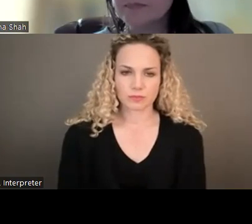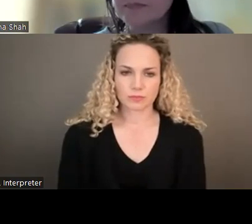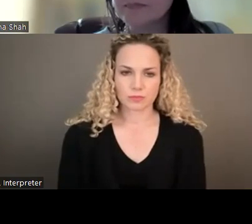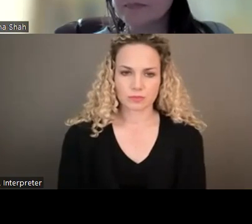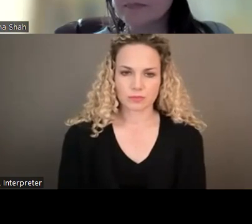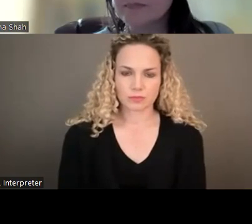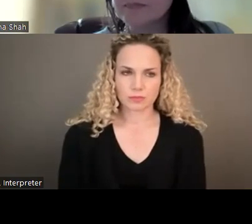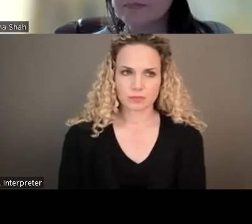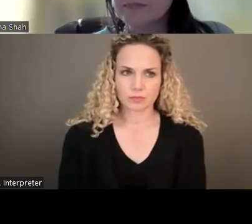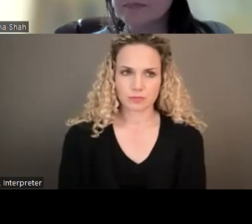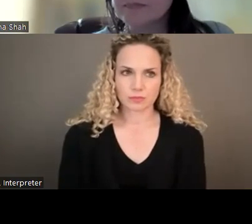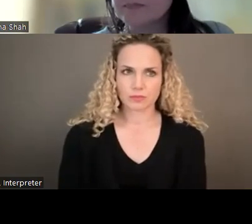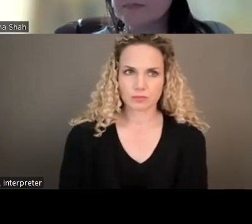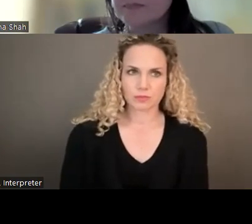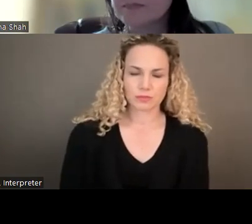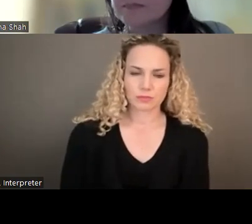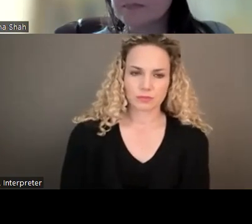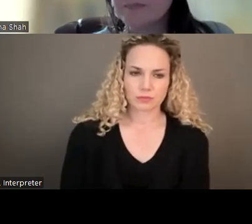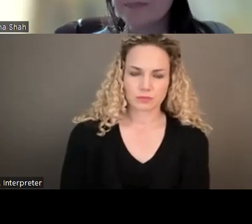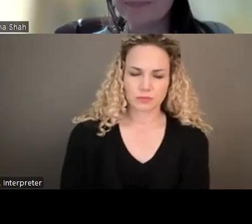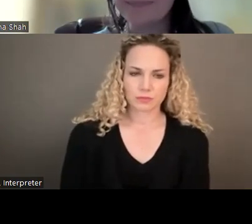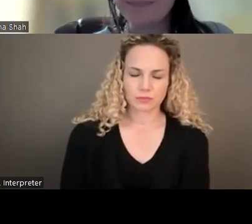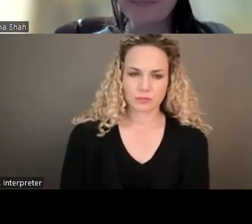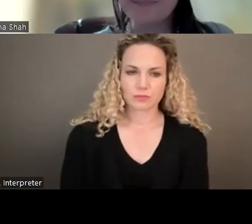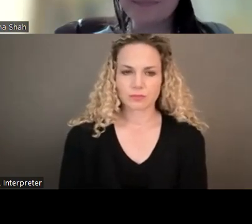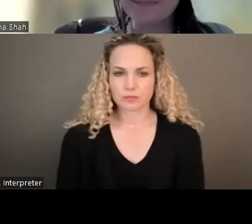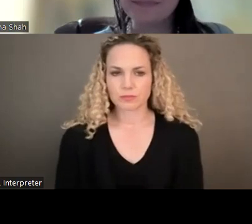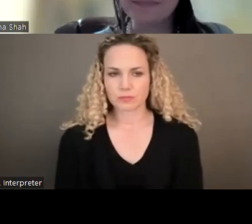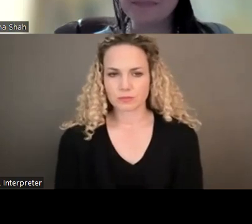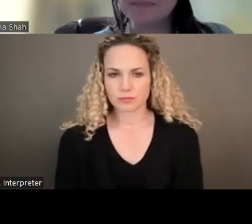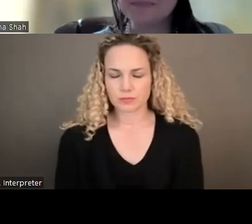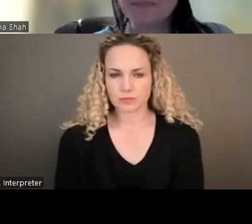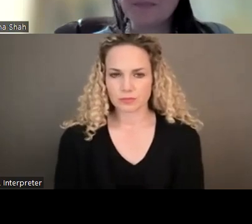Ok, muchísimas gracias. Será todo. Ok, de nada.